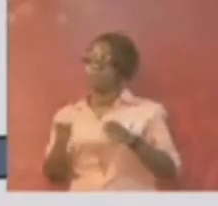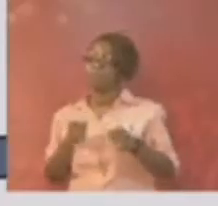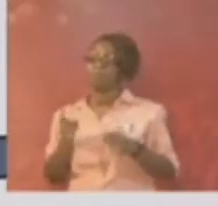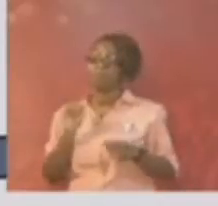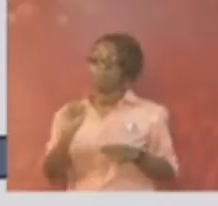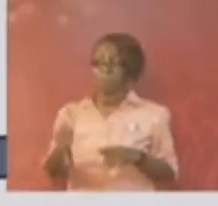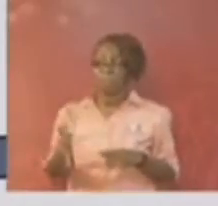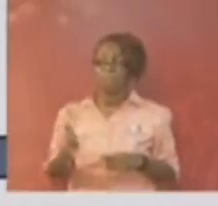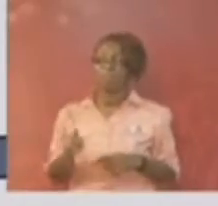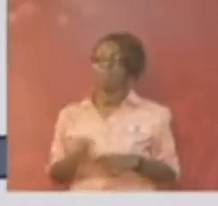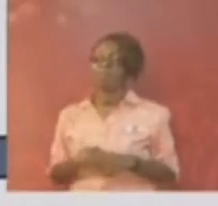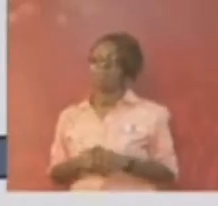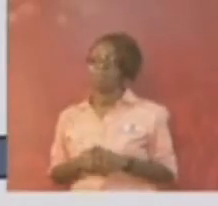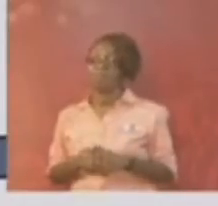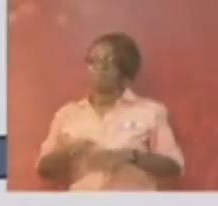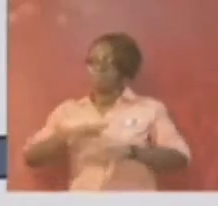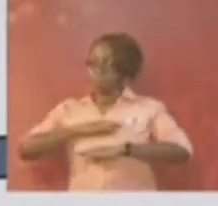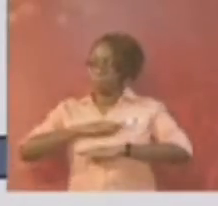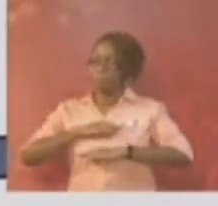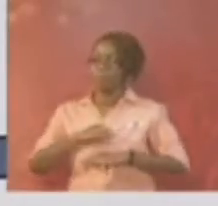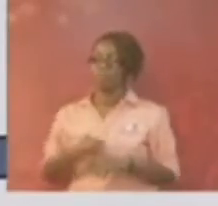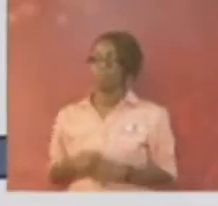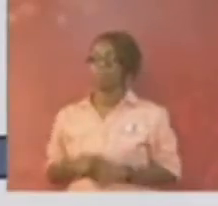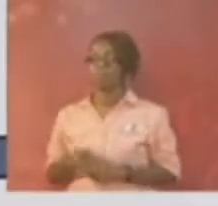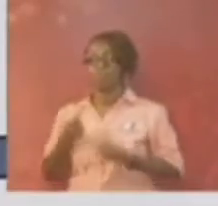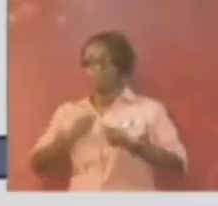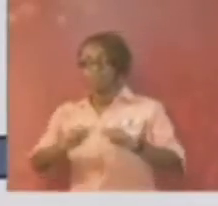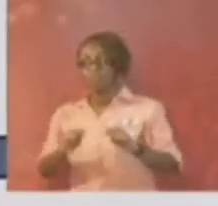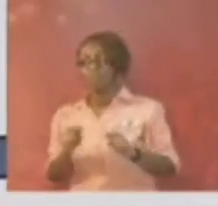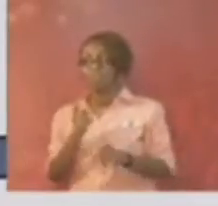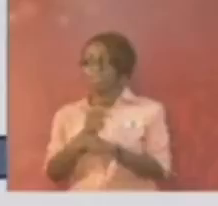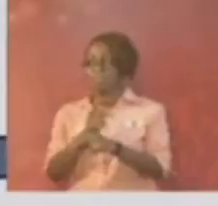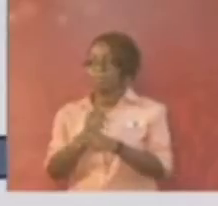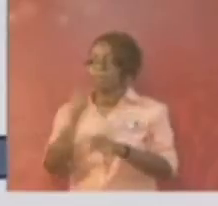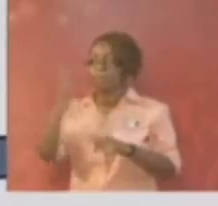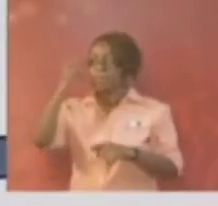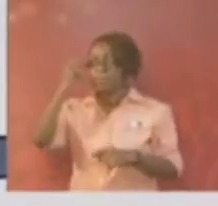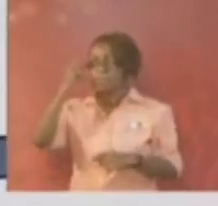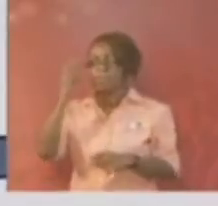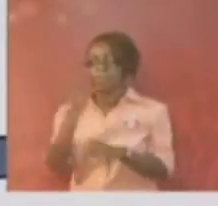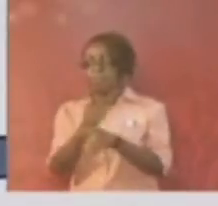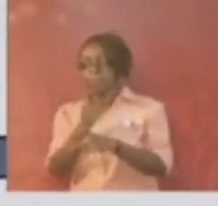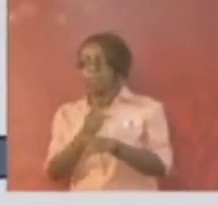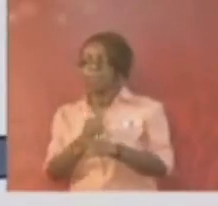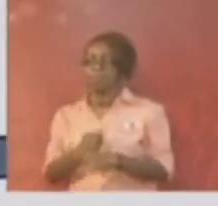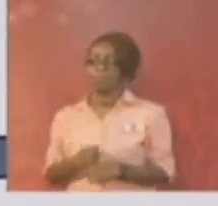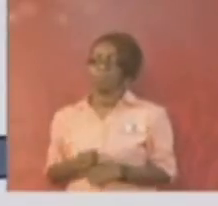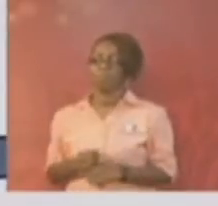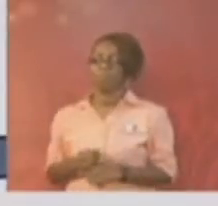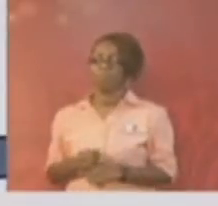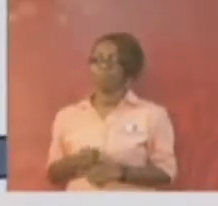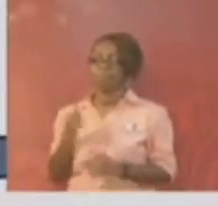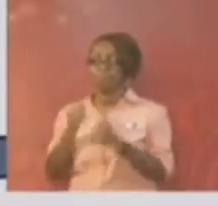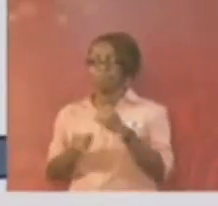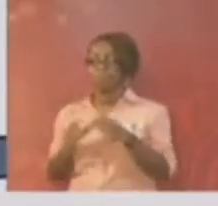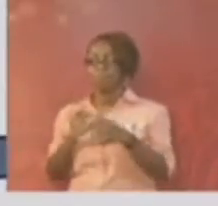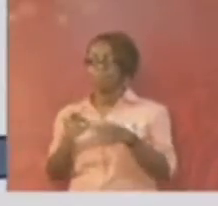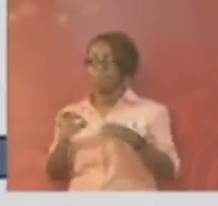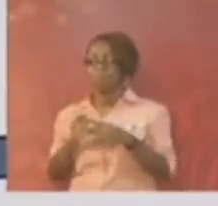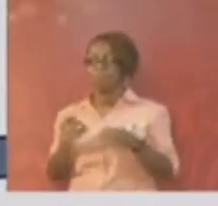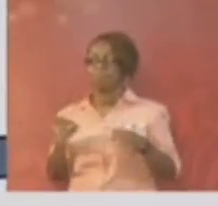their psychiatric care is maintained. In closing, I'd like to say that